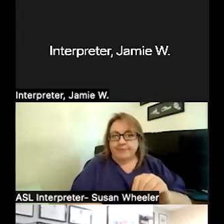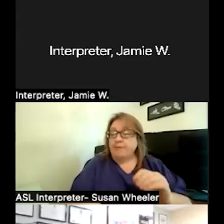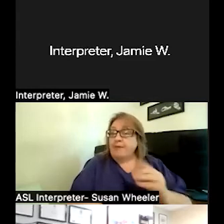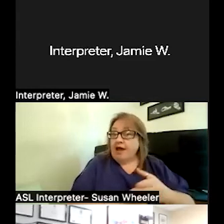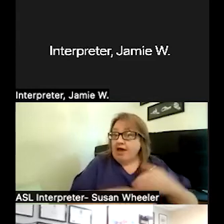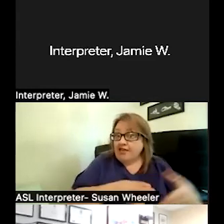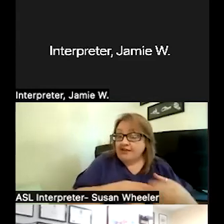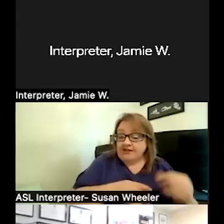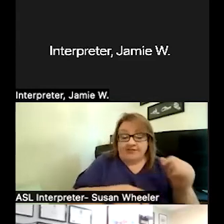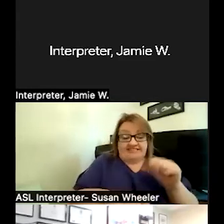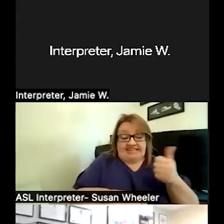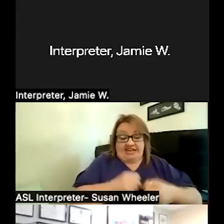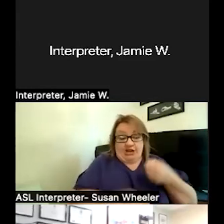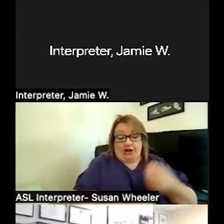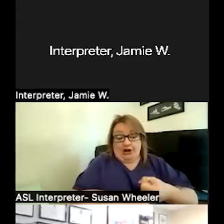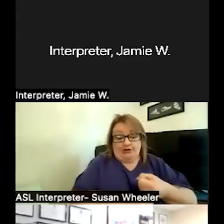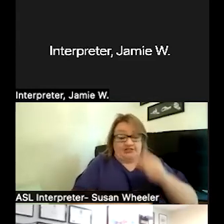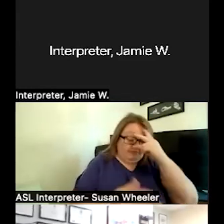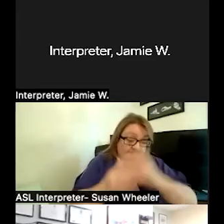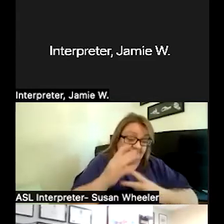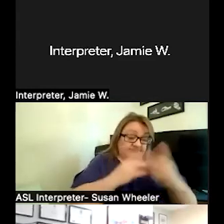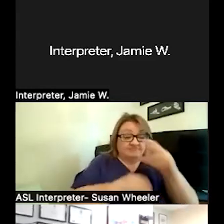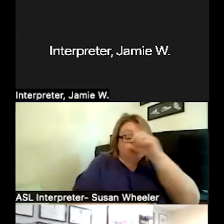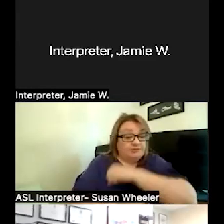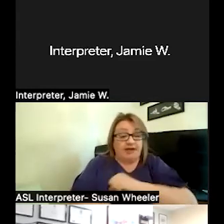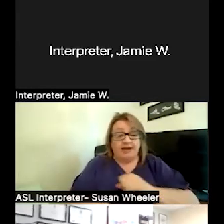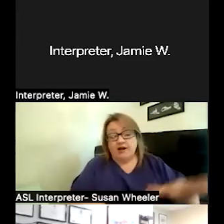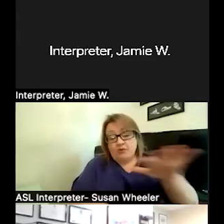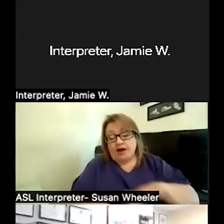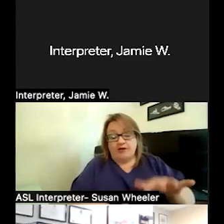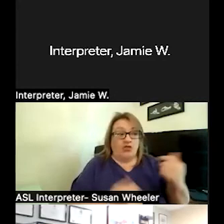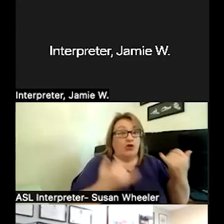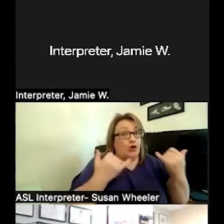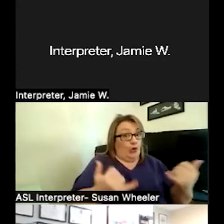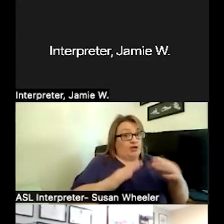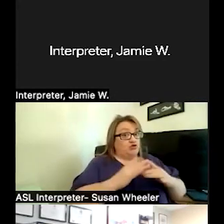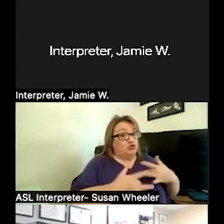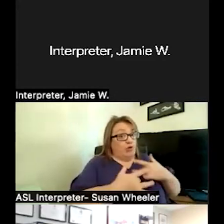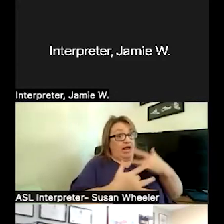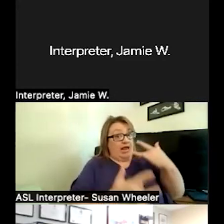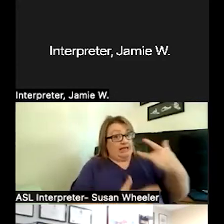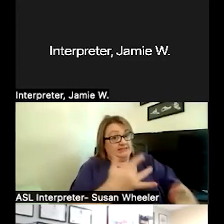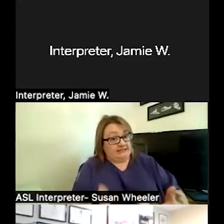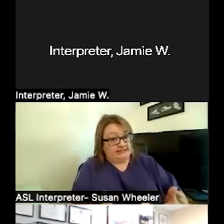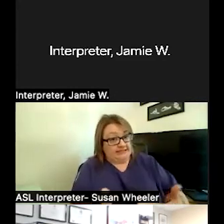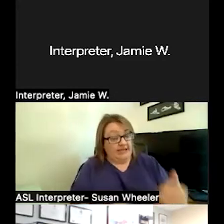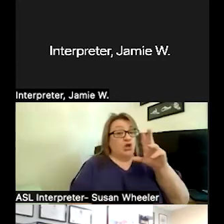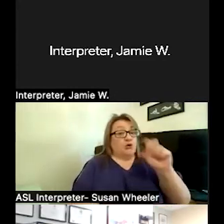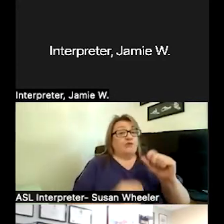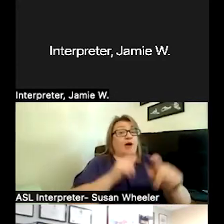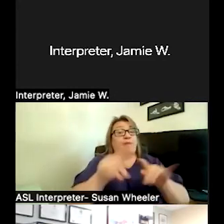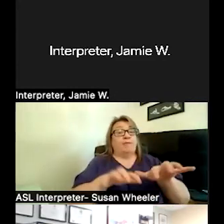this decade, it's estimated, again, following current trends, that the United States will have a population of